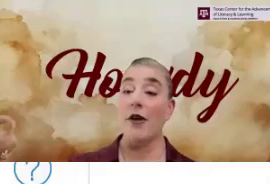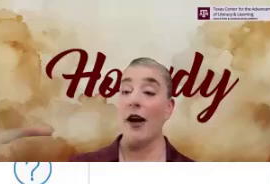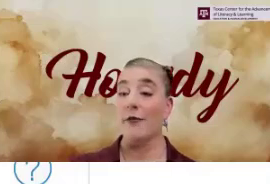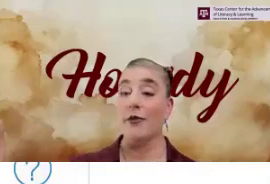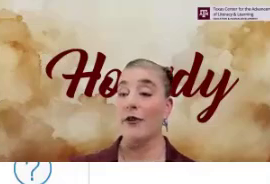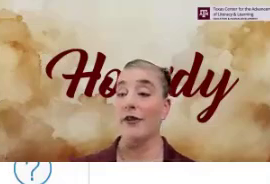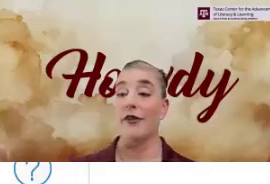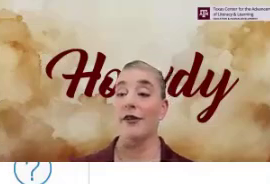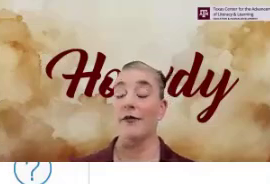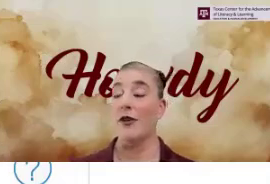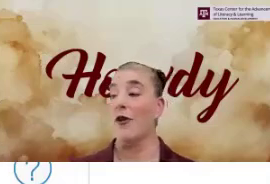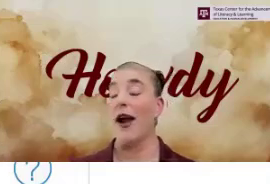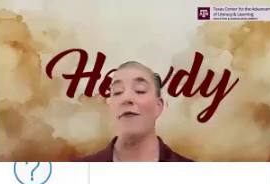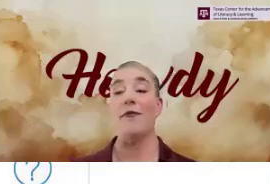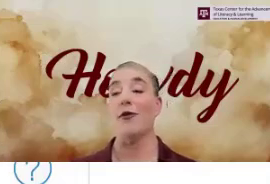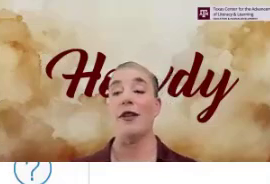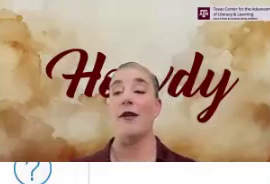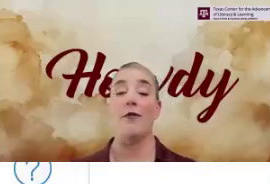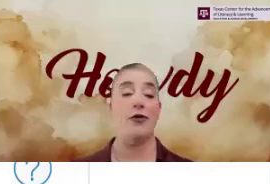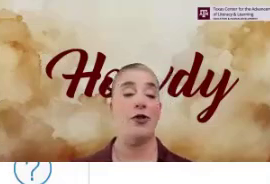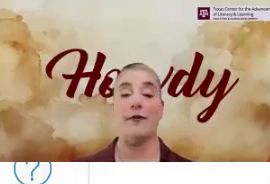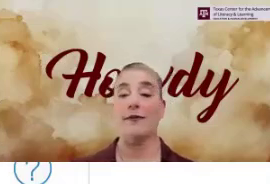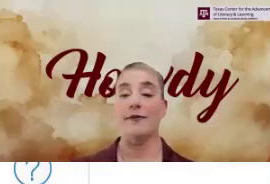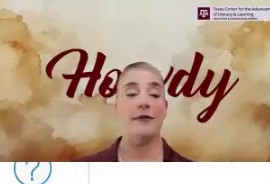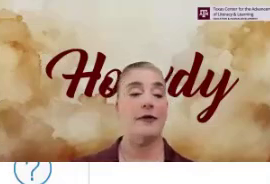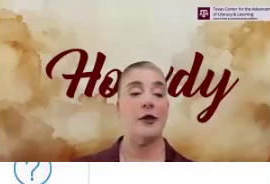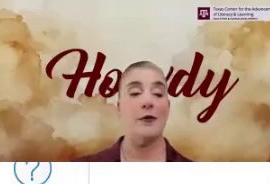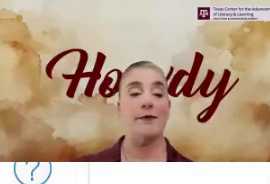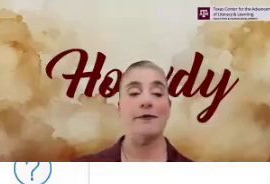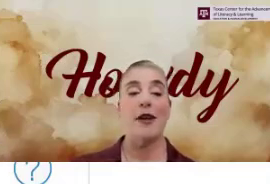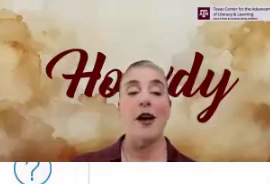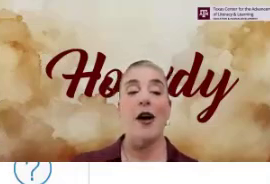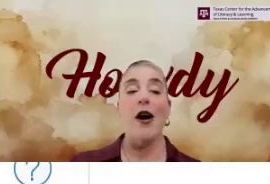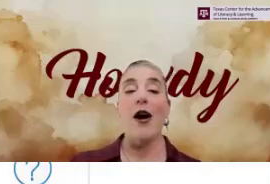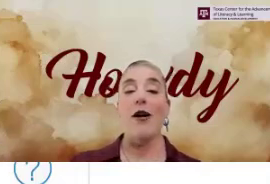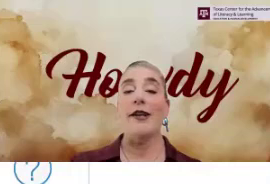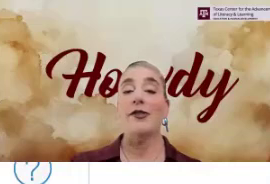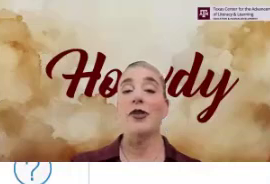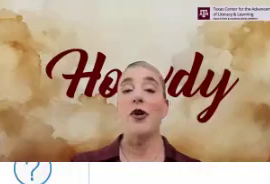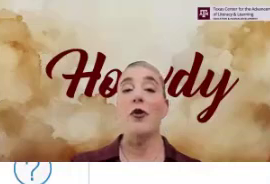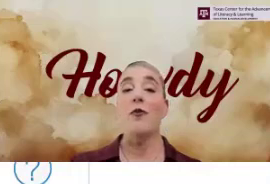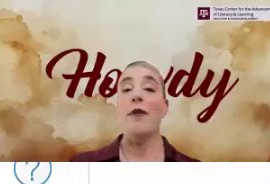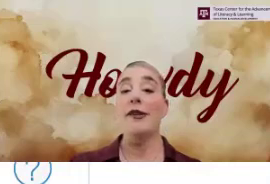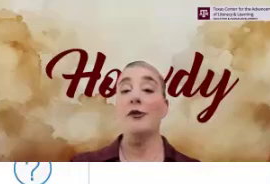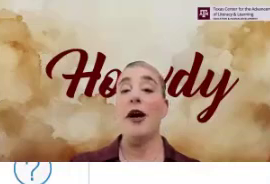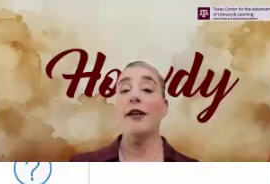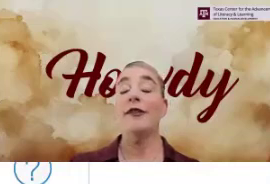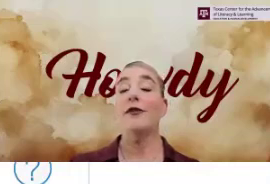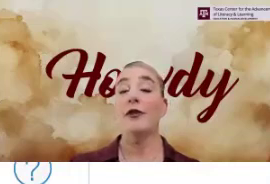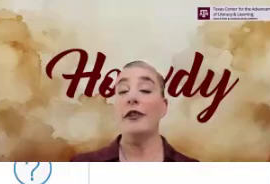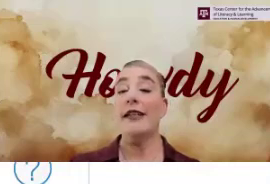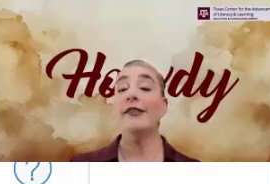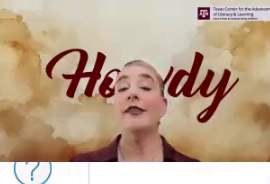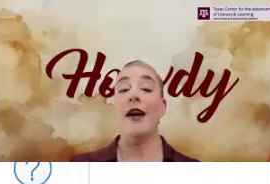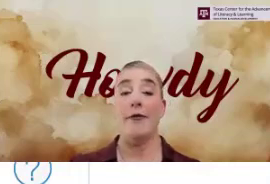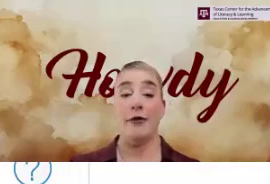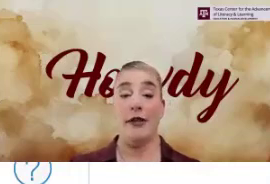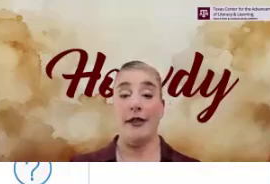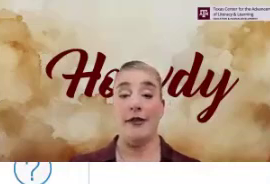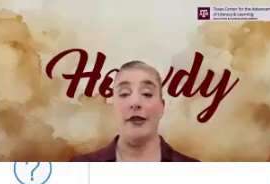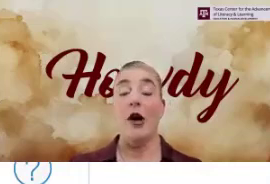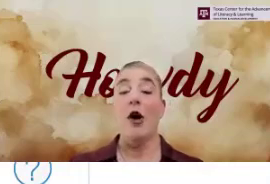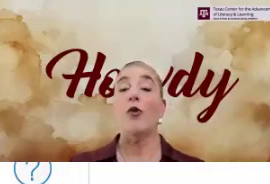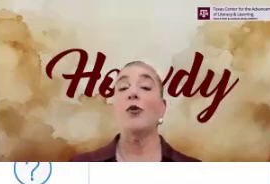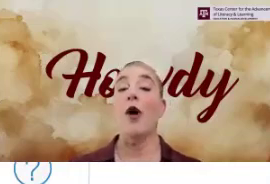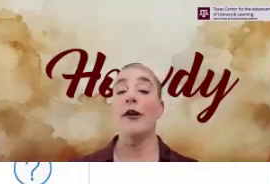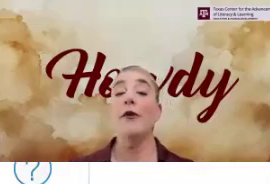birthday. So I could put this as a, happy birthday emoji. All right, so best practice for links and